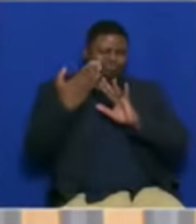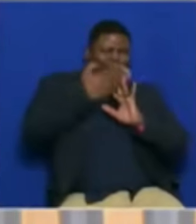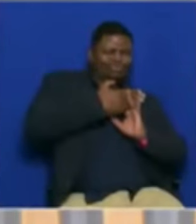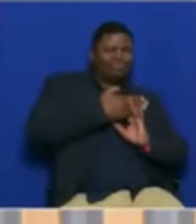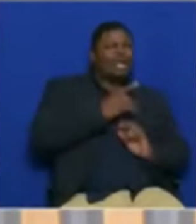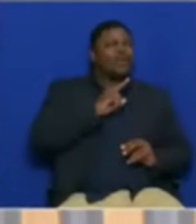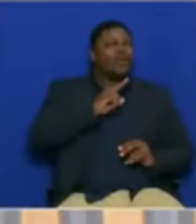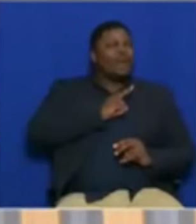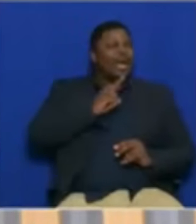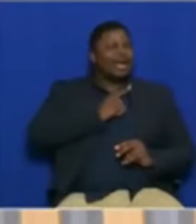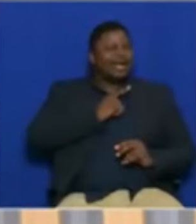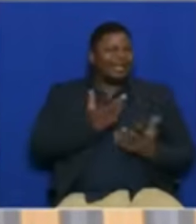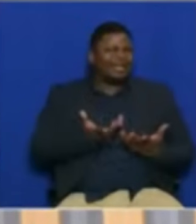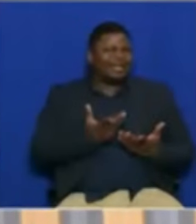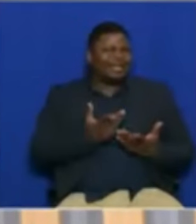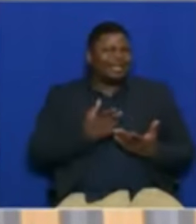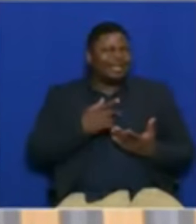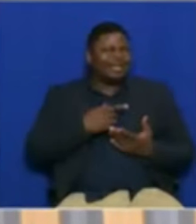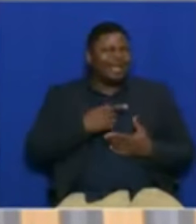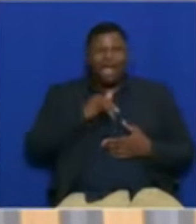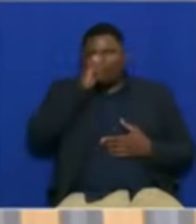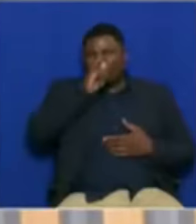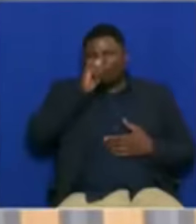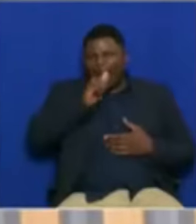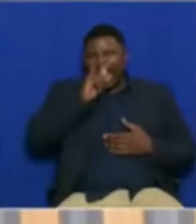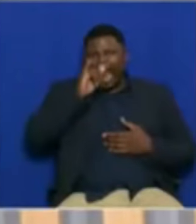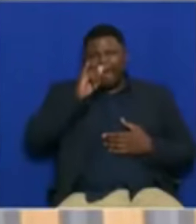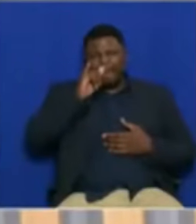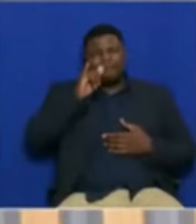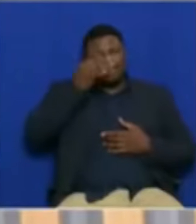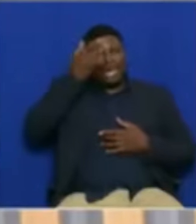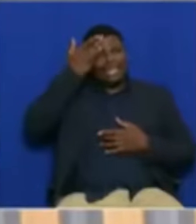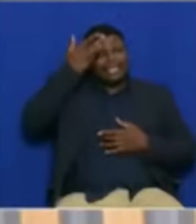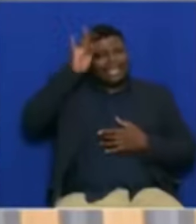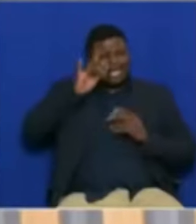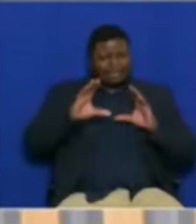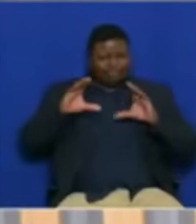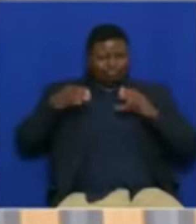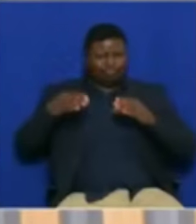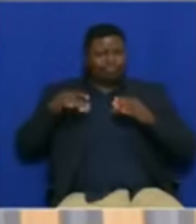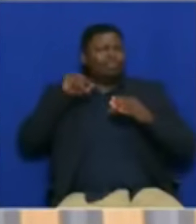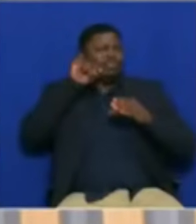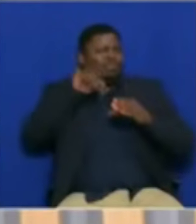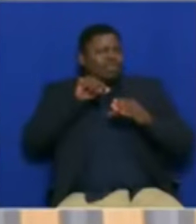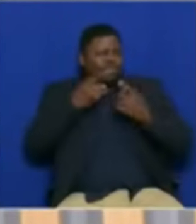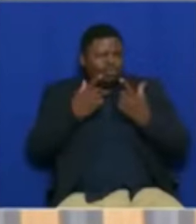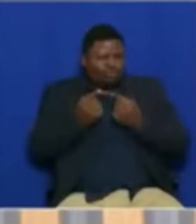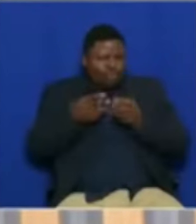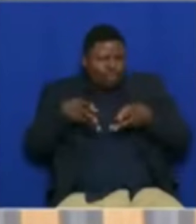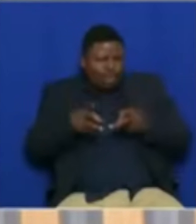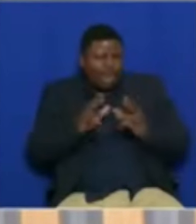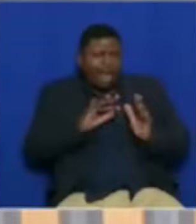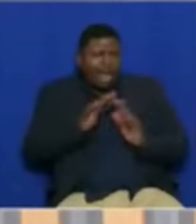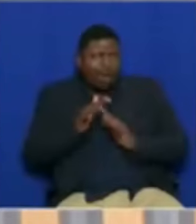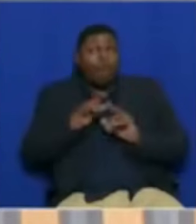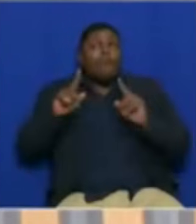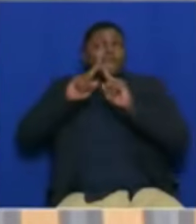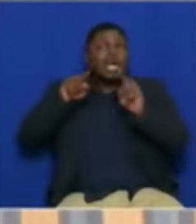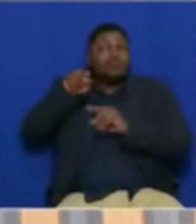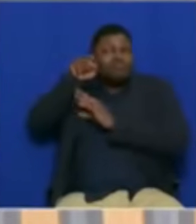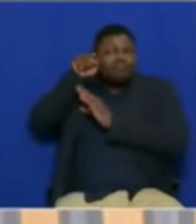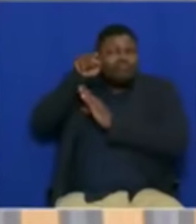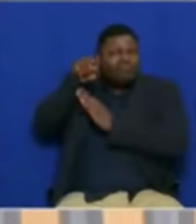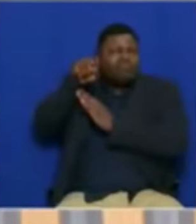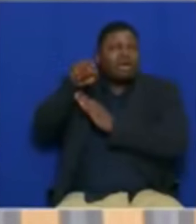doesn't. So you make up your law or your rules or your policy and say there should have been